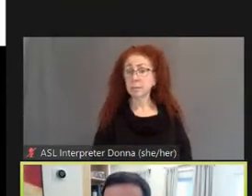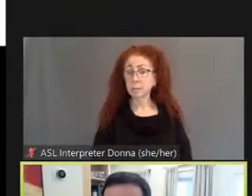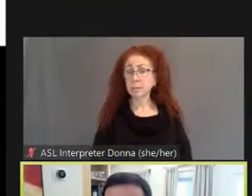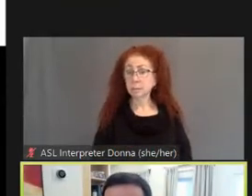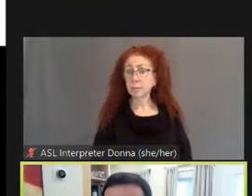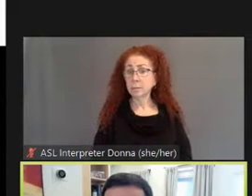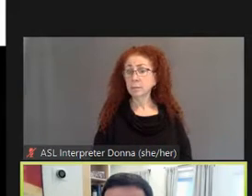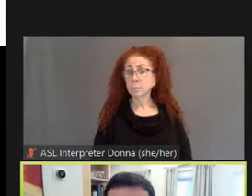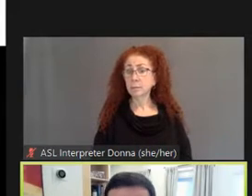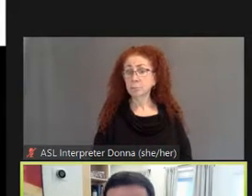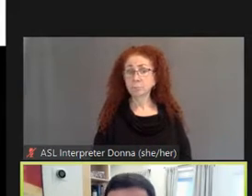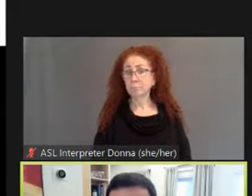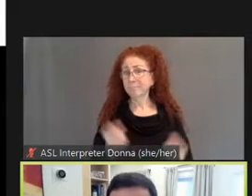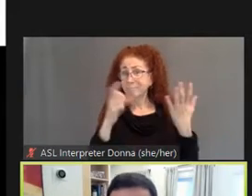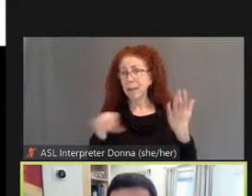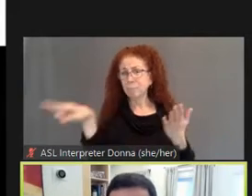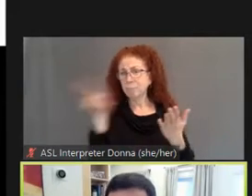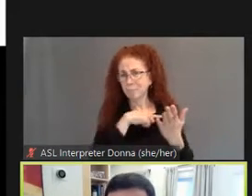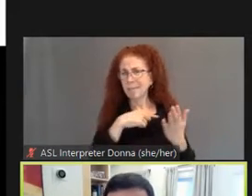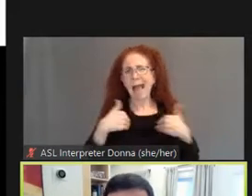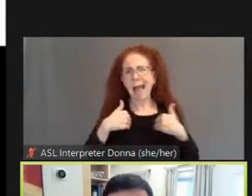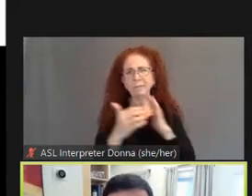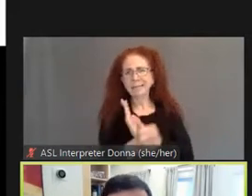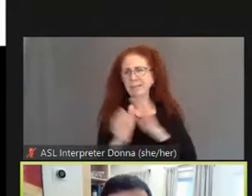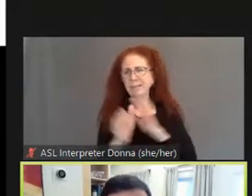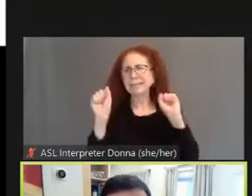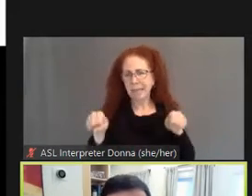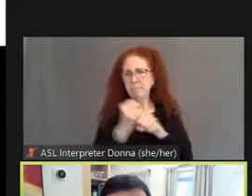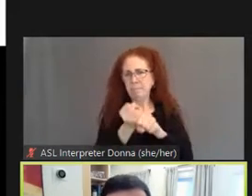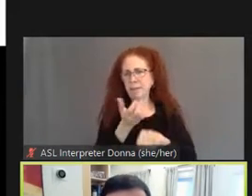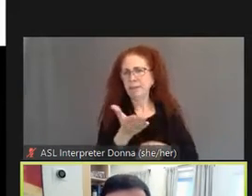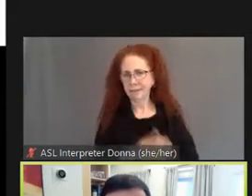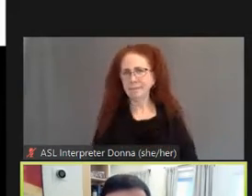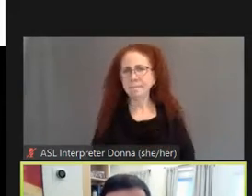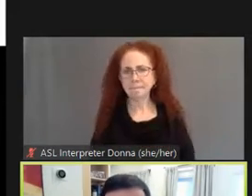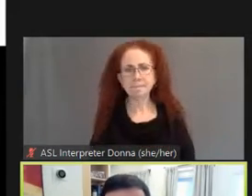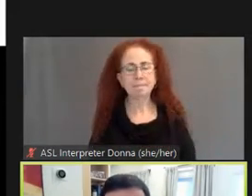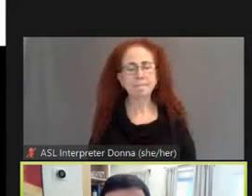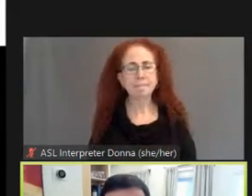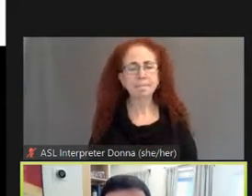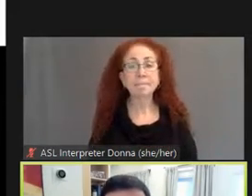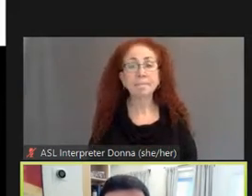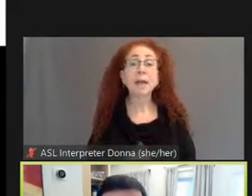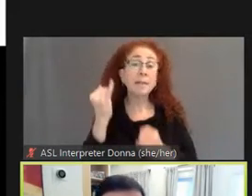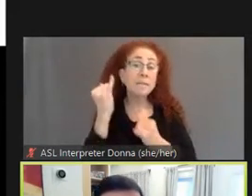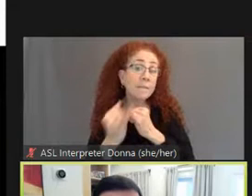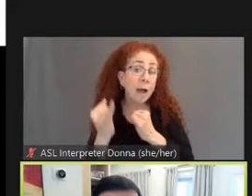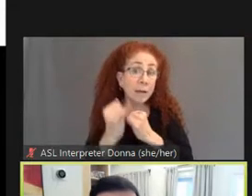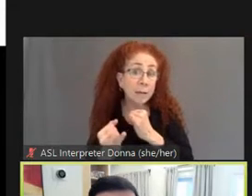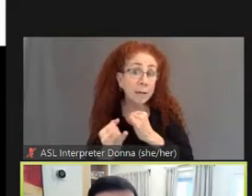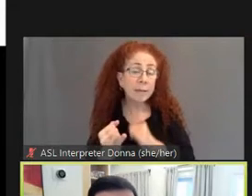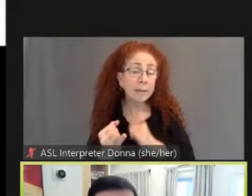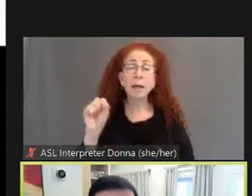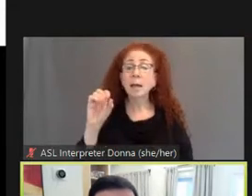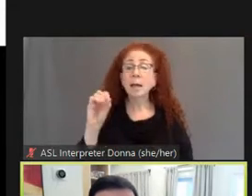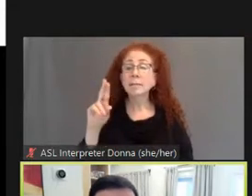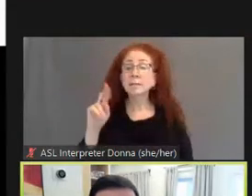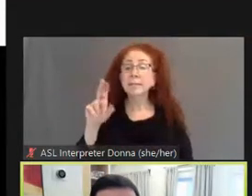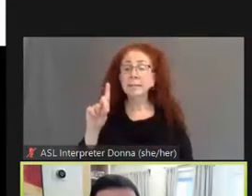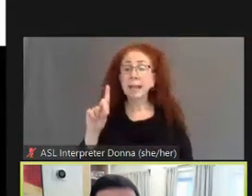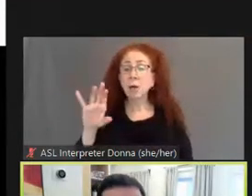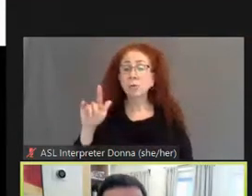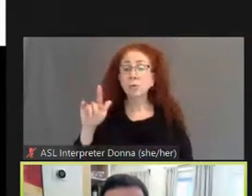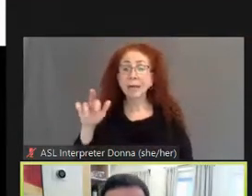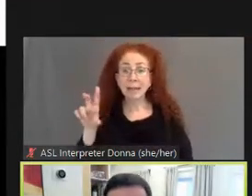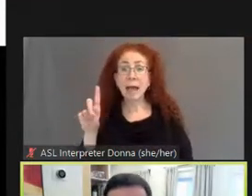of people's abilities to create. And then finally, SoundCloud is what